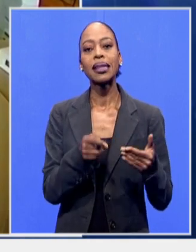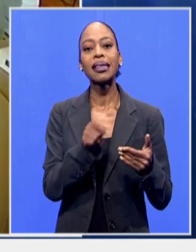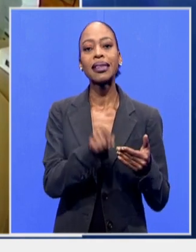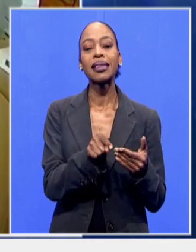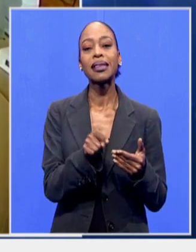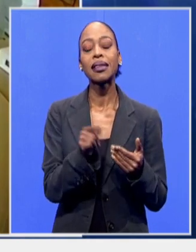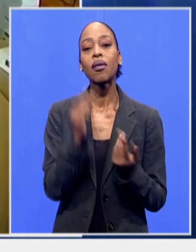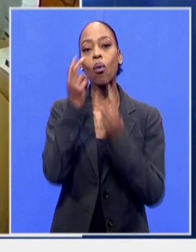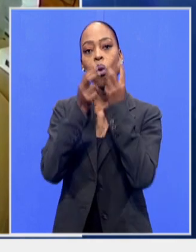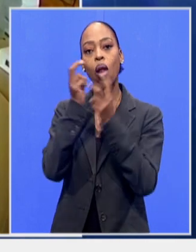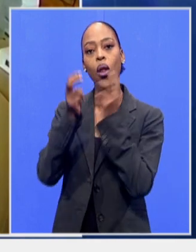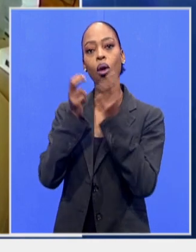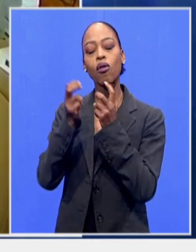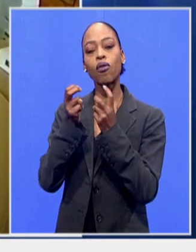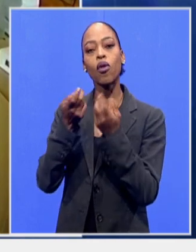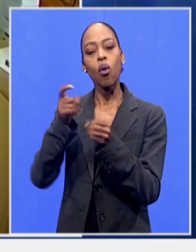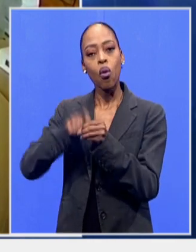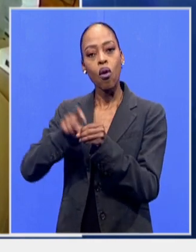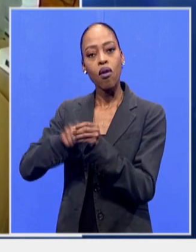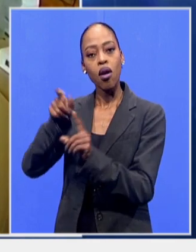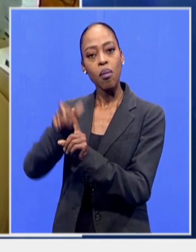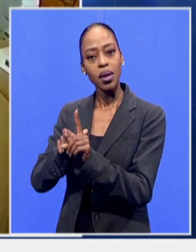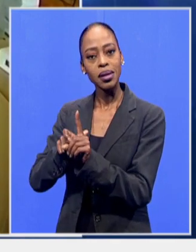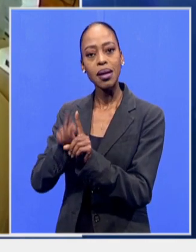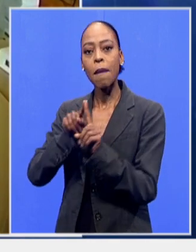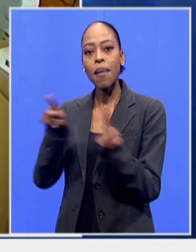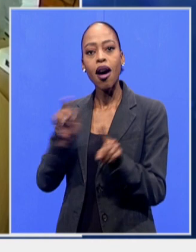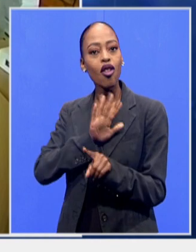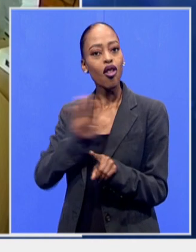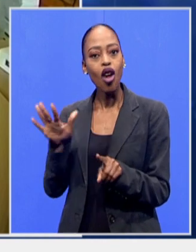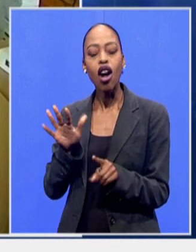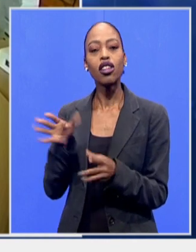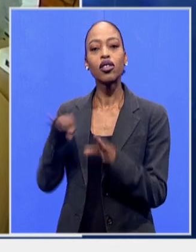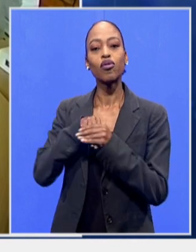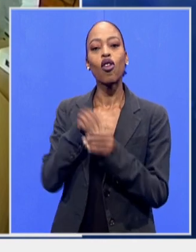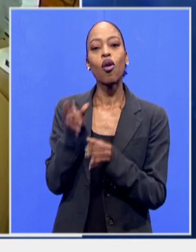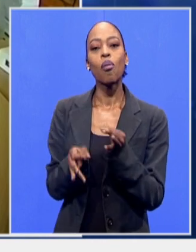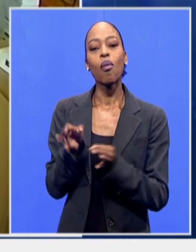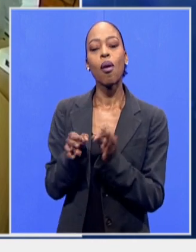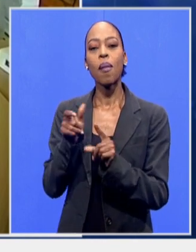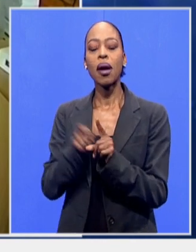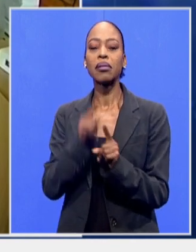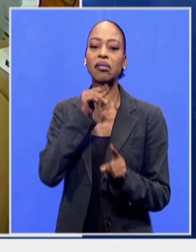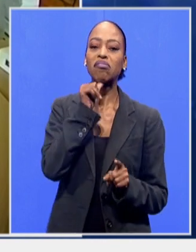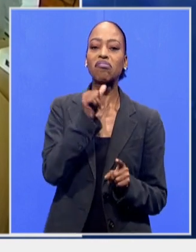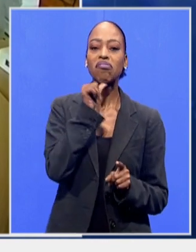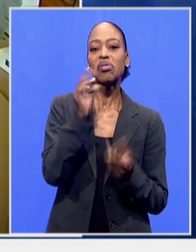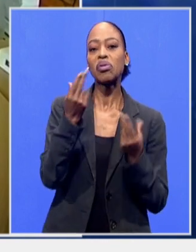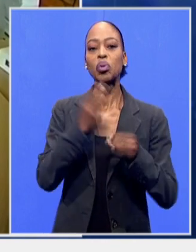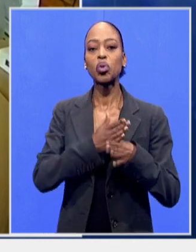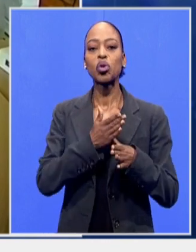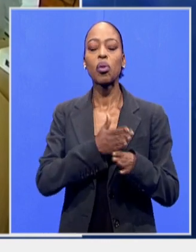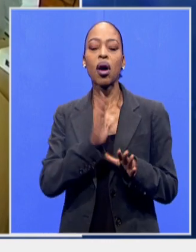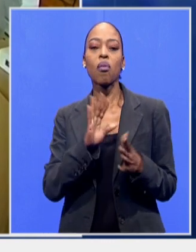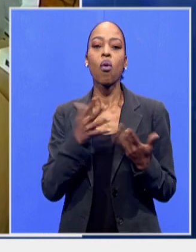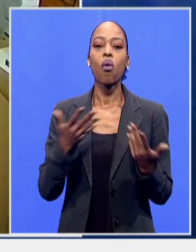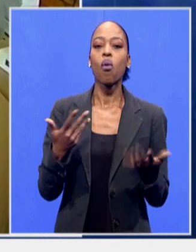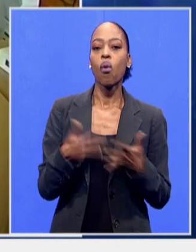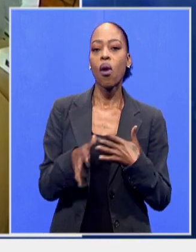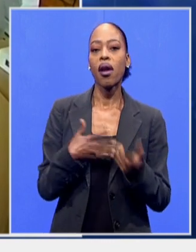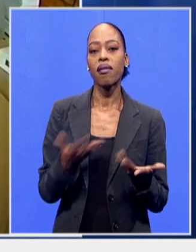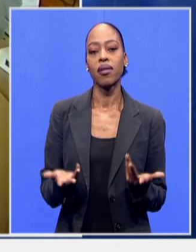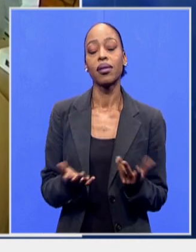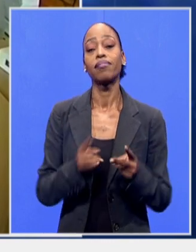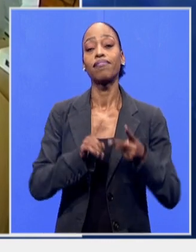for the job, as opposed to be some political crony who doesn't have to worry about doing their job. The second issue is that